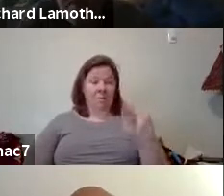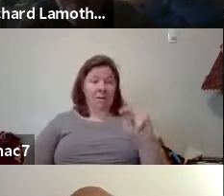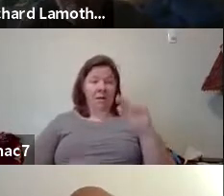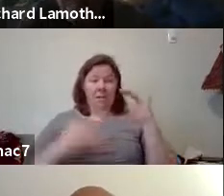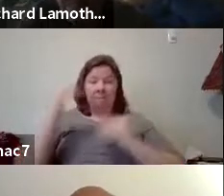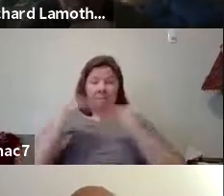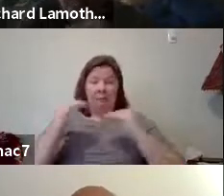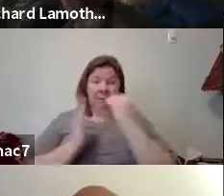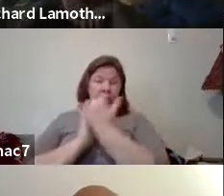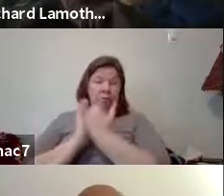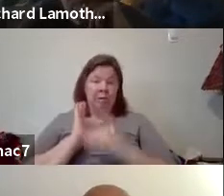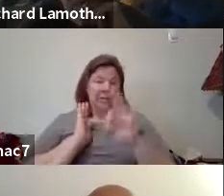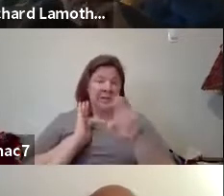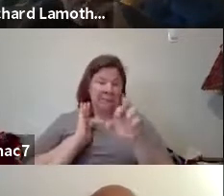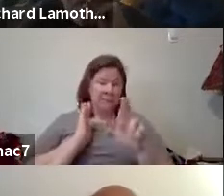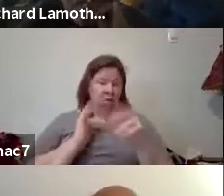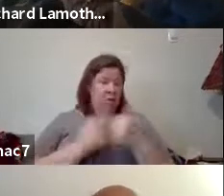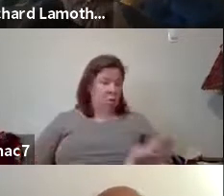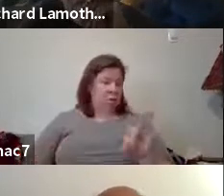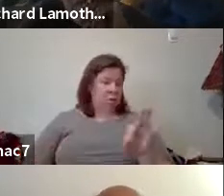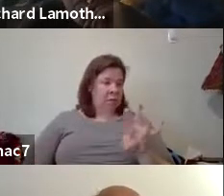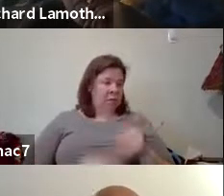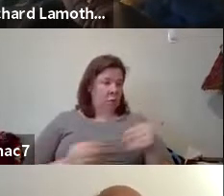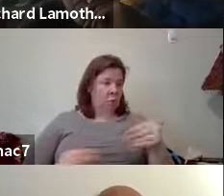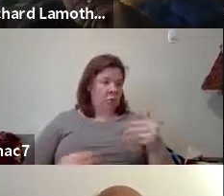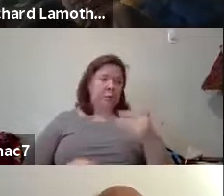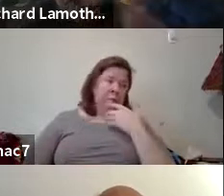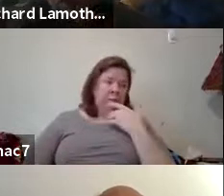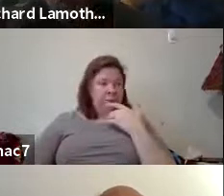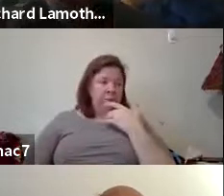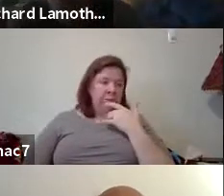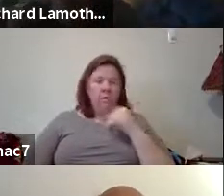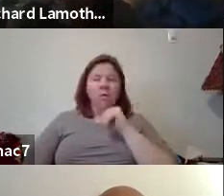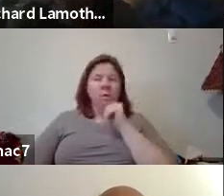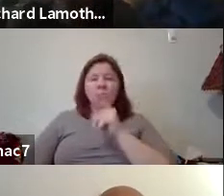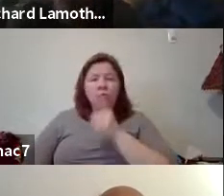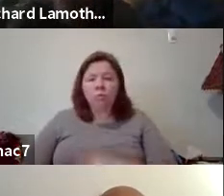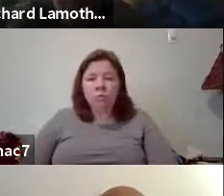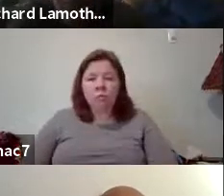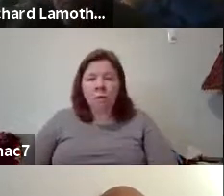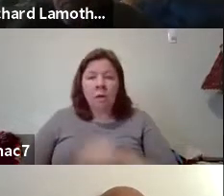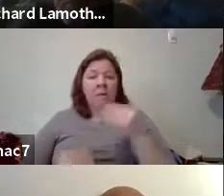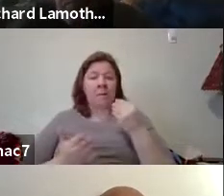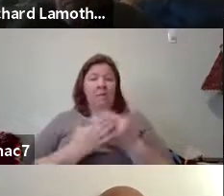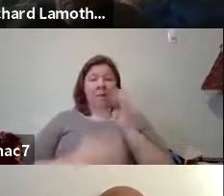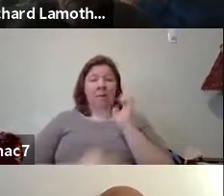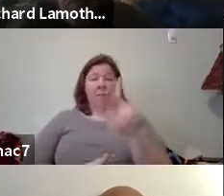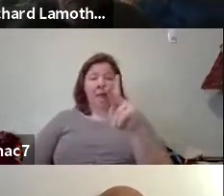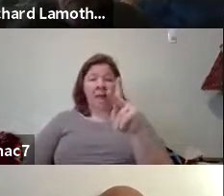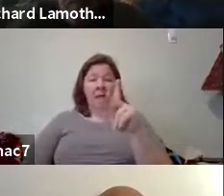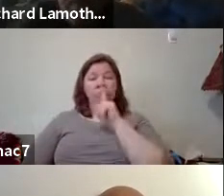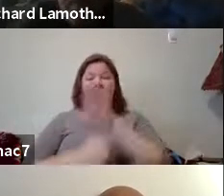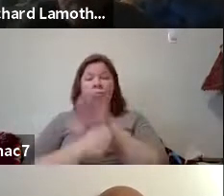have $97 to lose, right? You're fearful of that. That's not true. This is money back guaranteed to everybody.